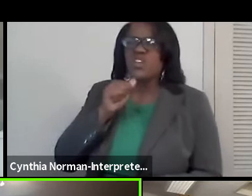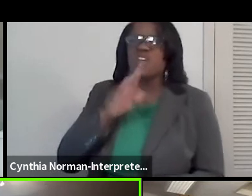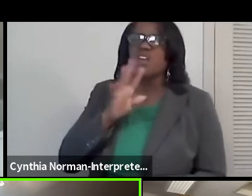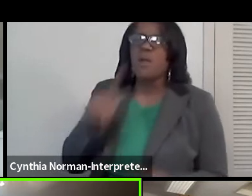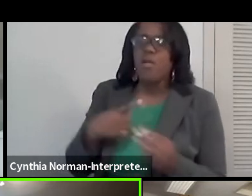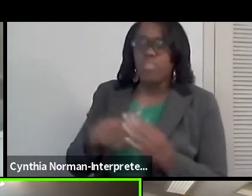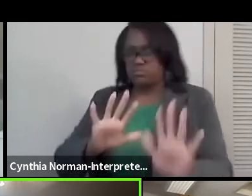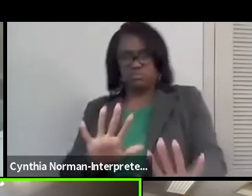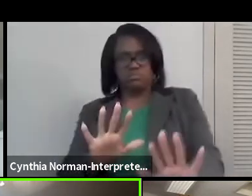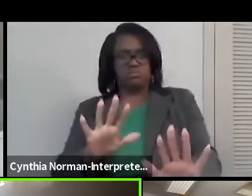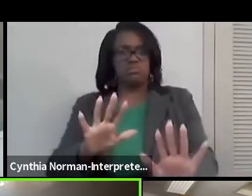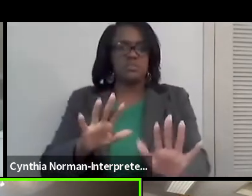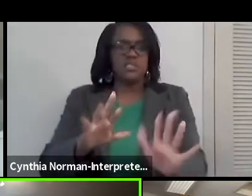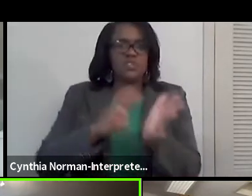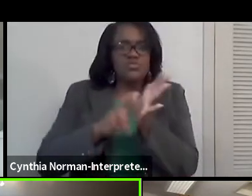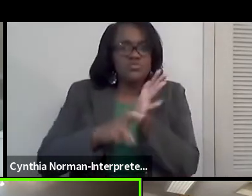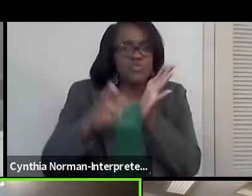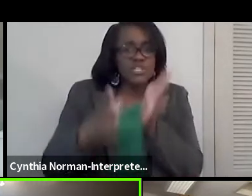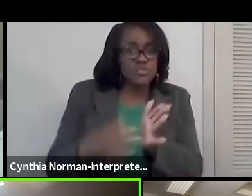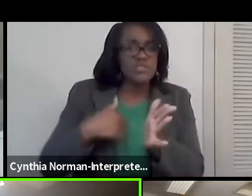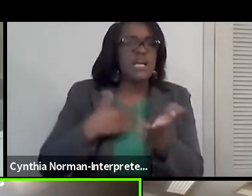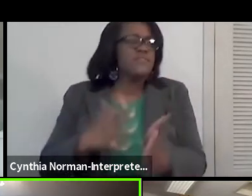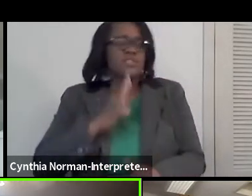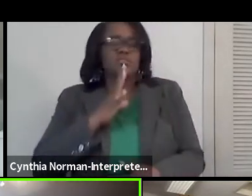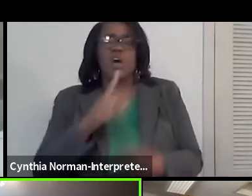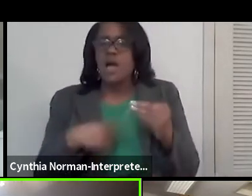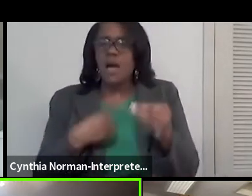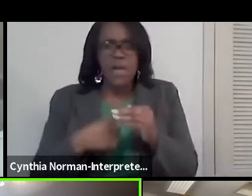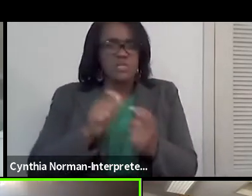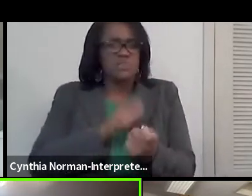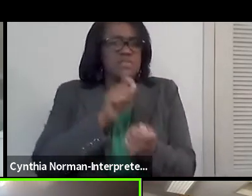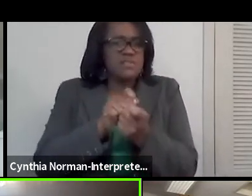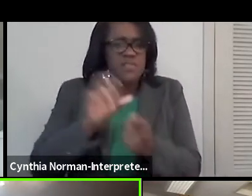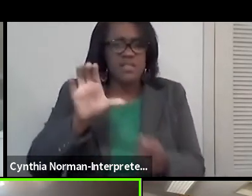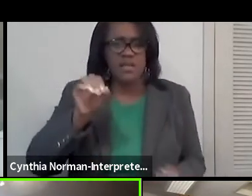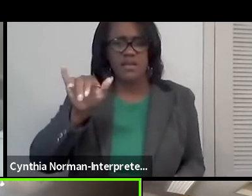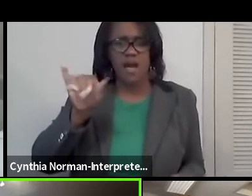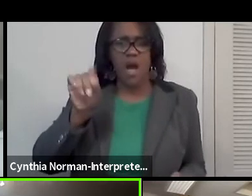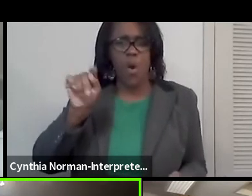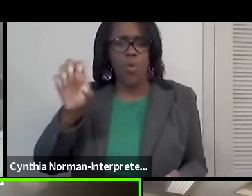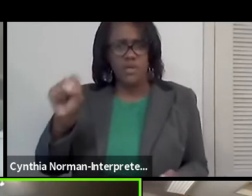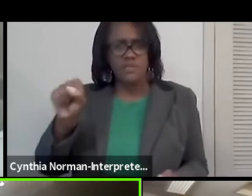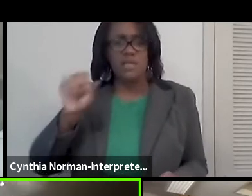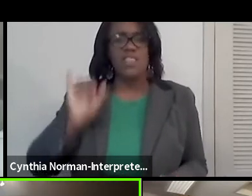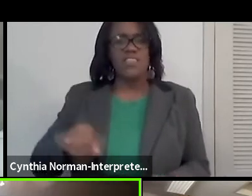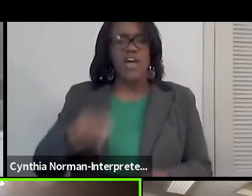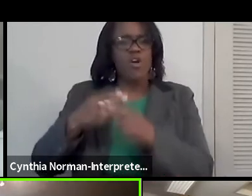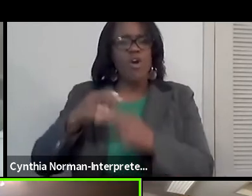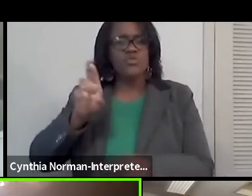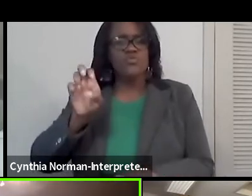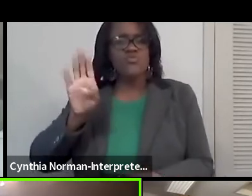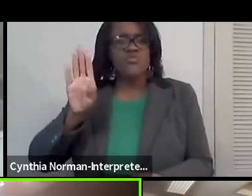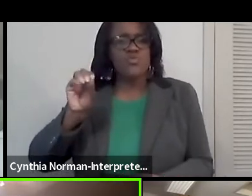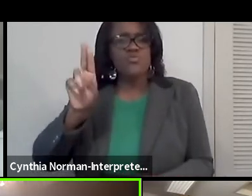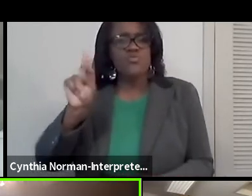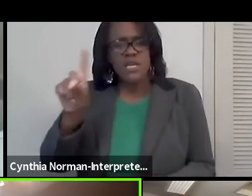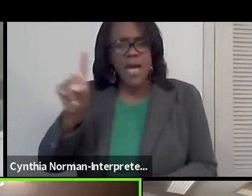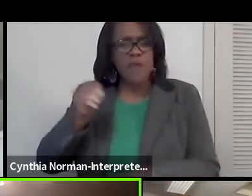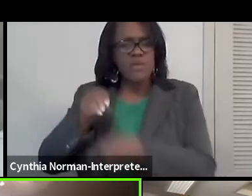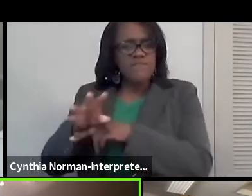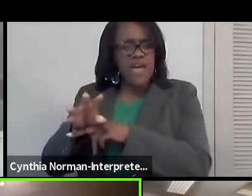talked to researchers about specifically when it comes to coyotes, about the rebound effect and how that is specifically a part